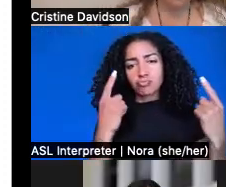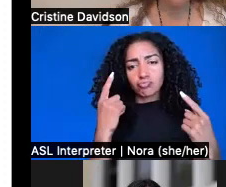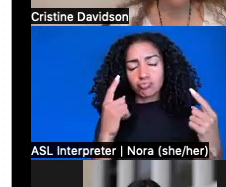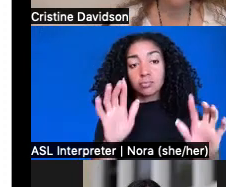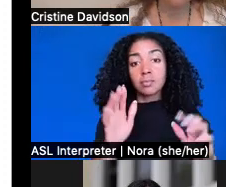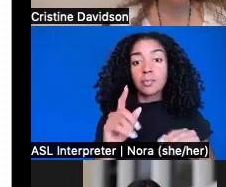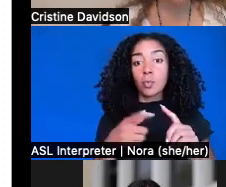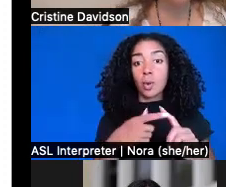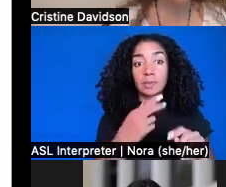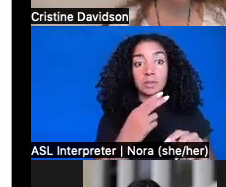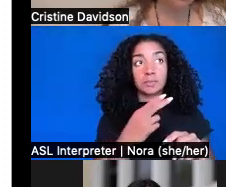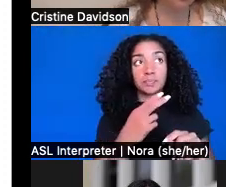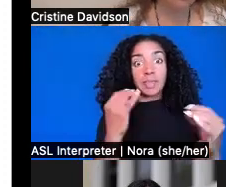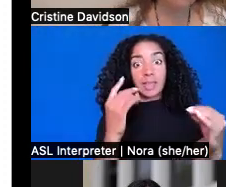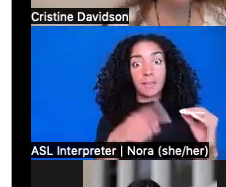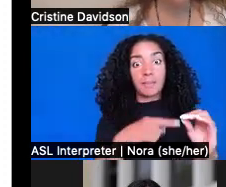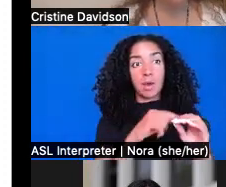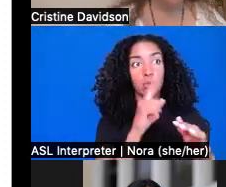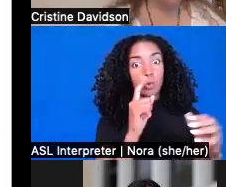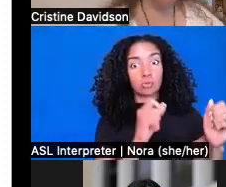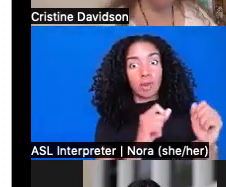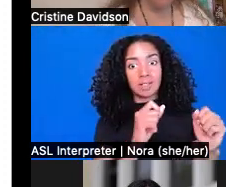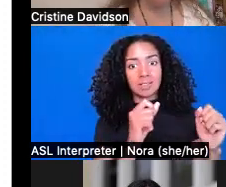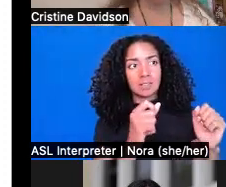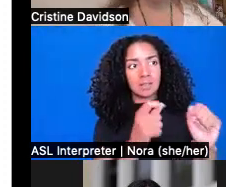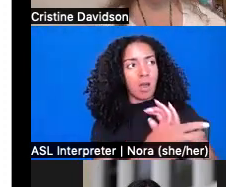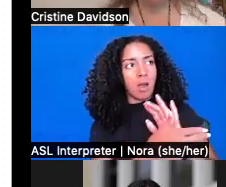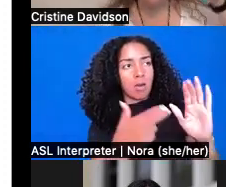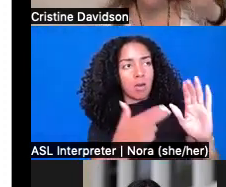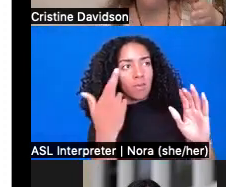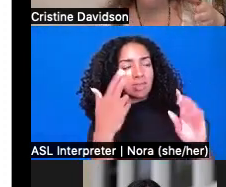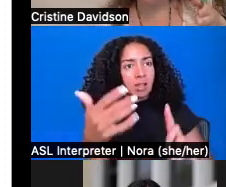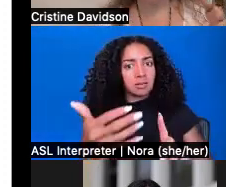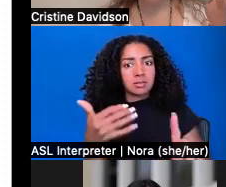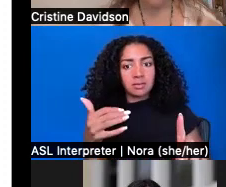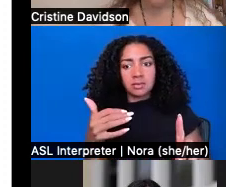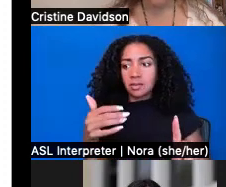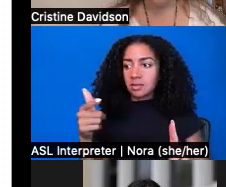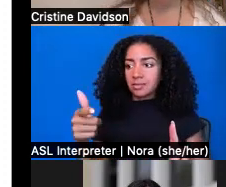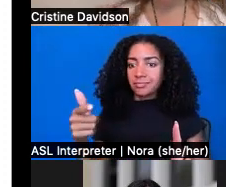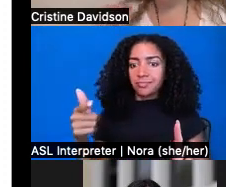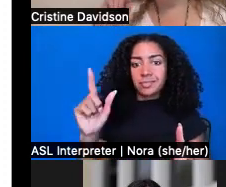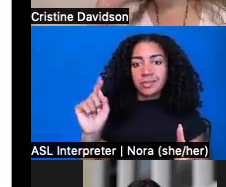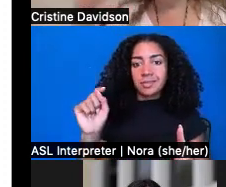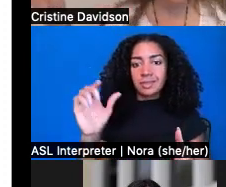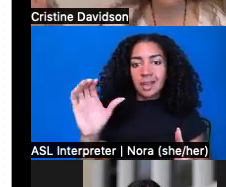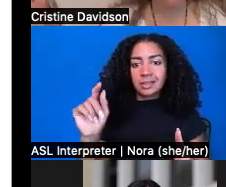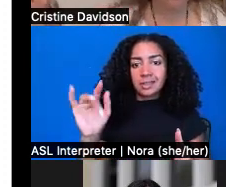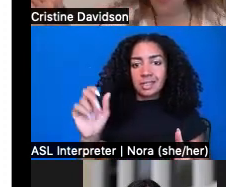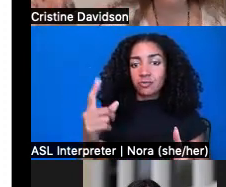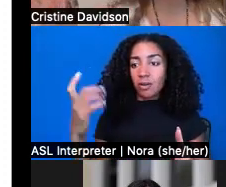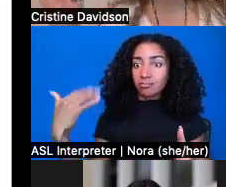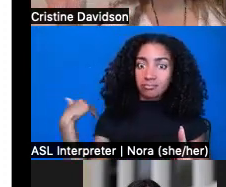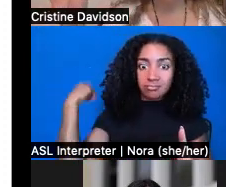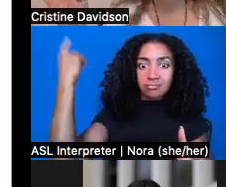of tactics, many generations in the past that are still impacting us now, they're still making up